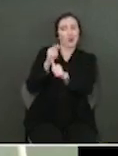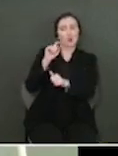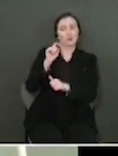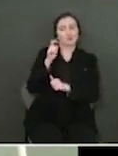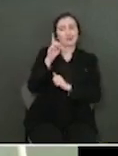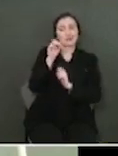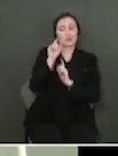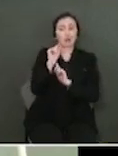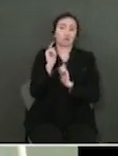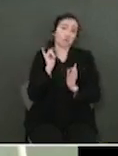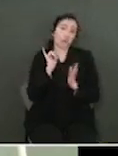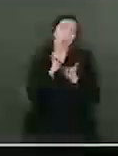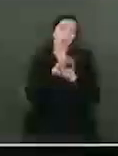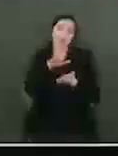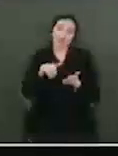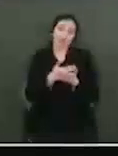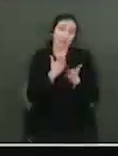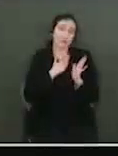all I have. Thank you.